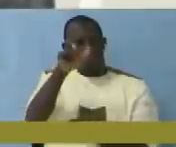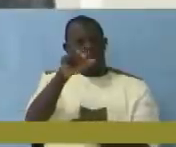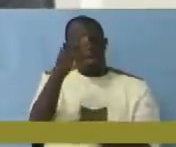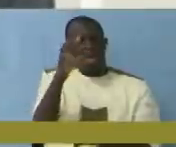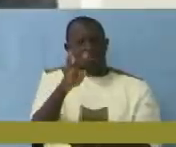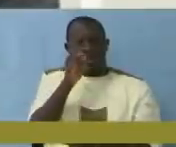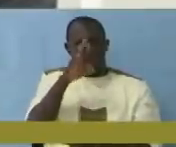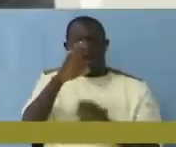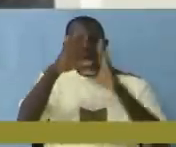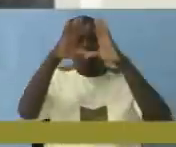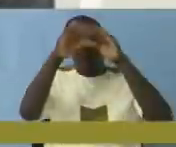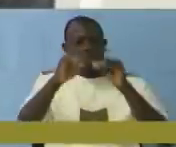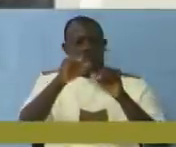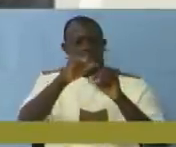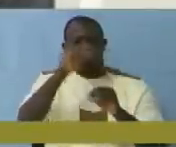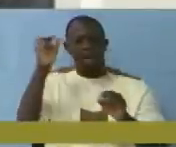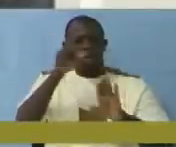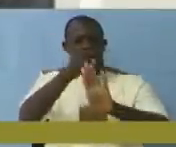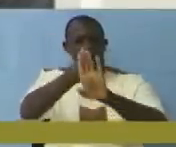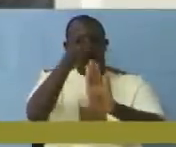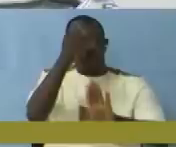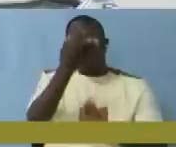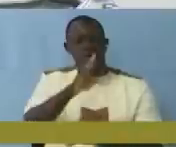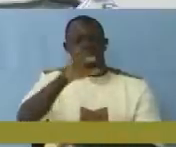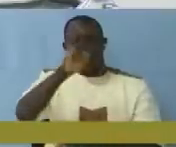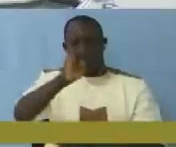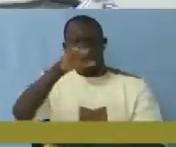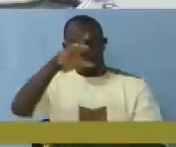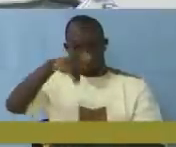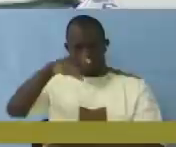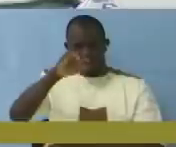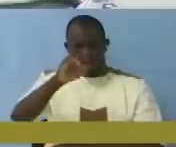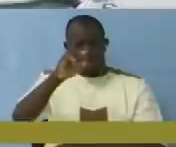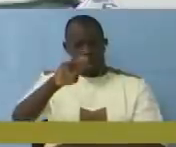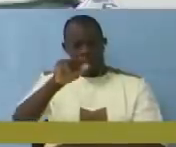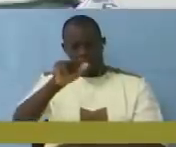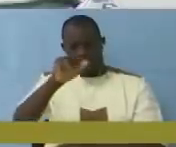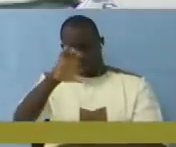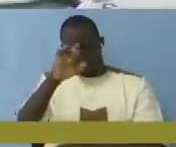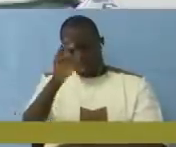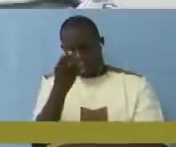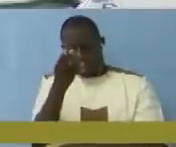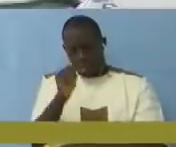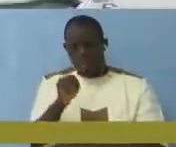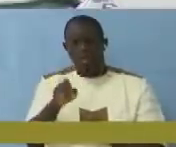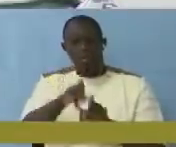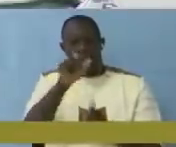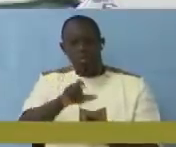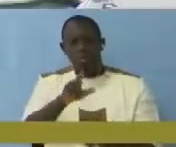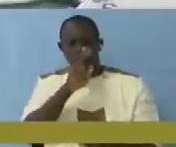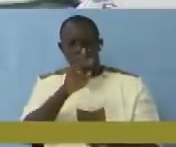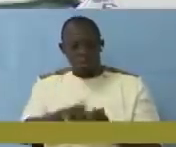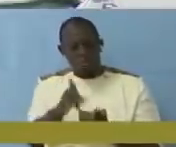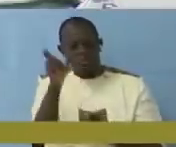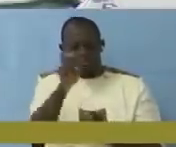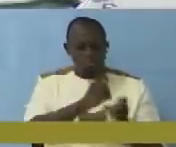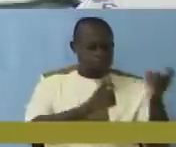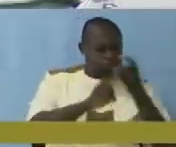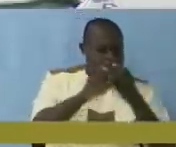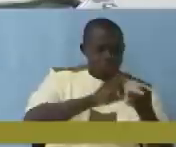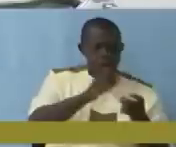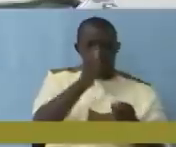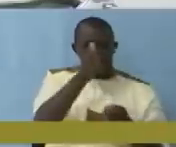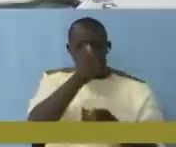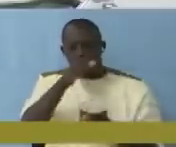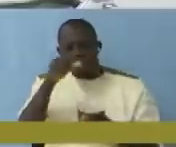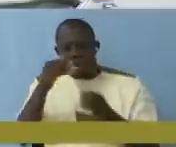the counter-espionage department? Sir, bunda me ka fa counter-espionage. Wala menu ka kullu sunyake ikabula wulu no